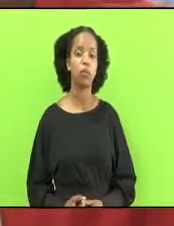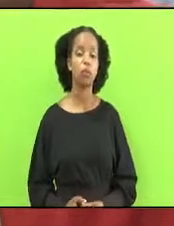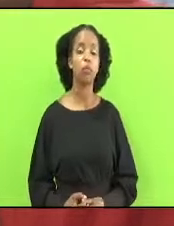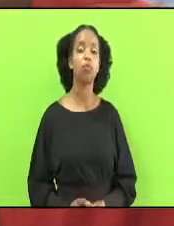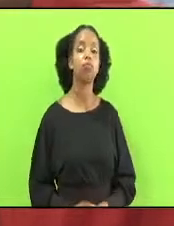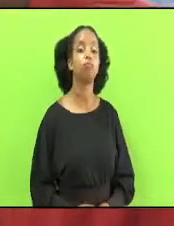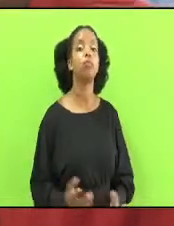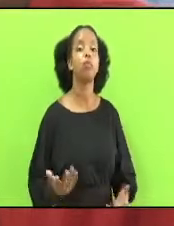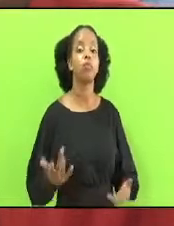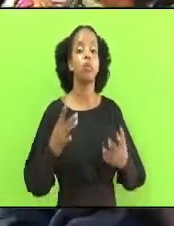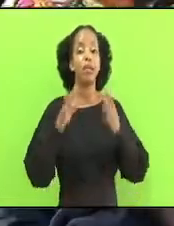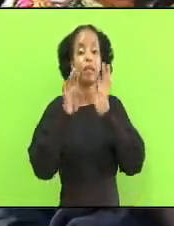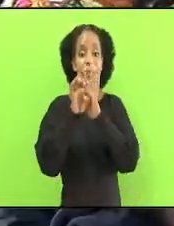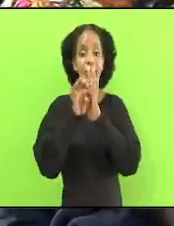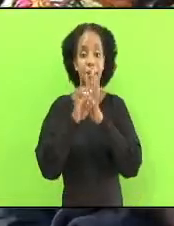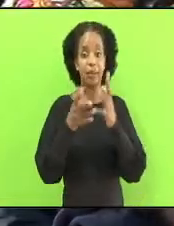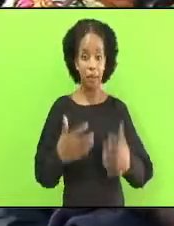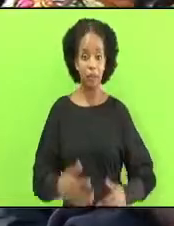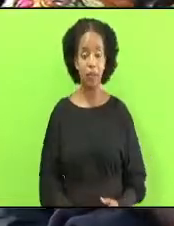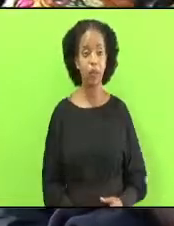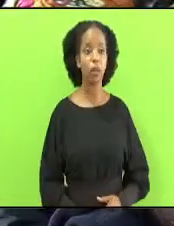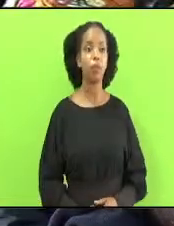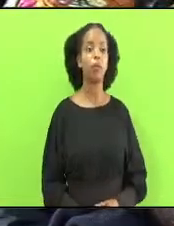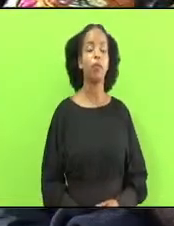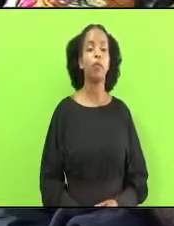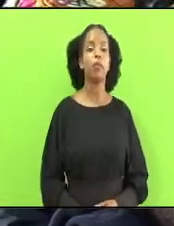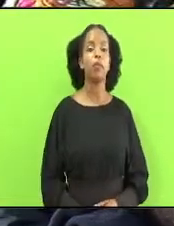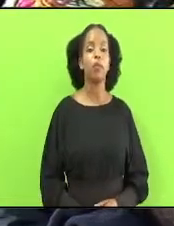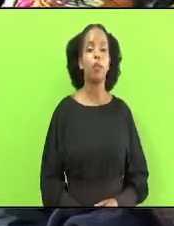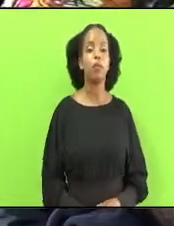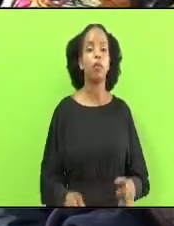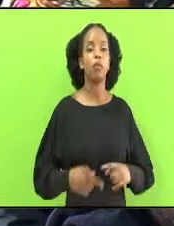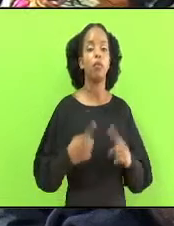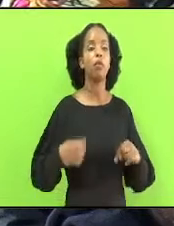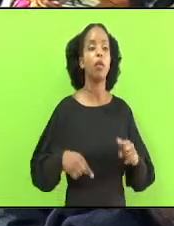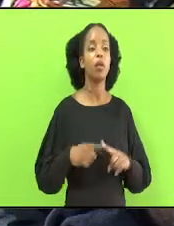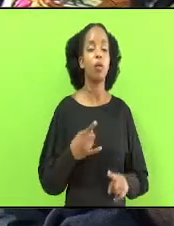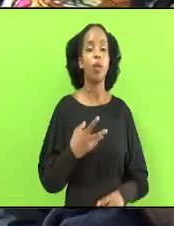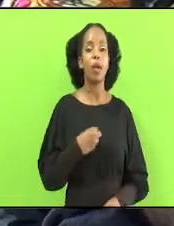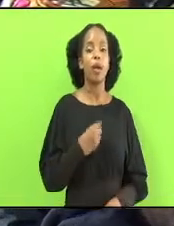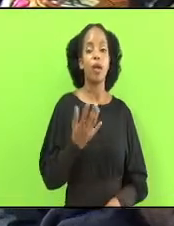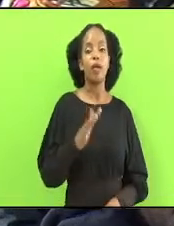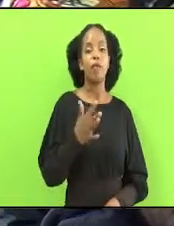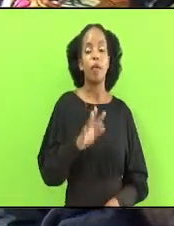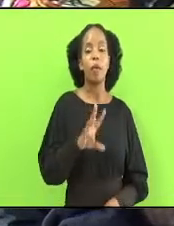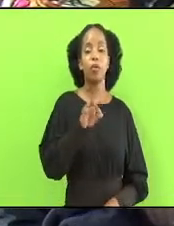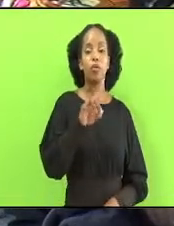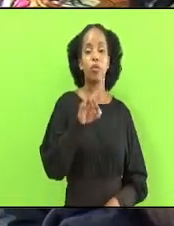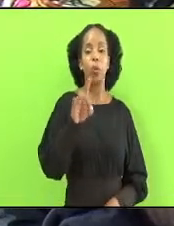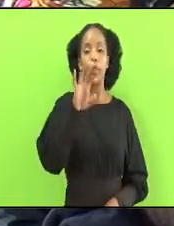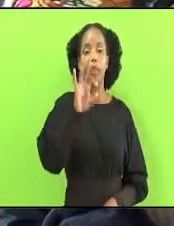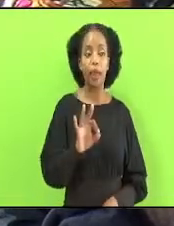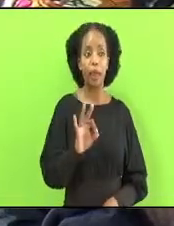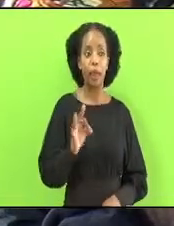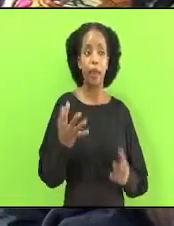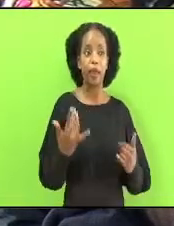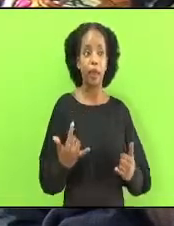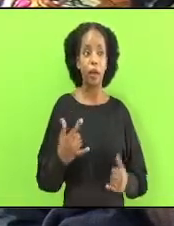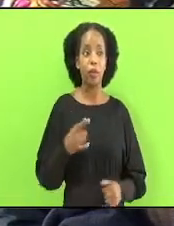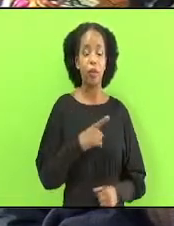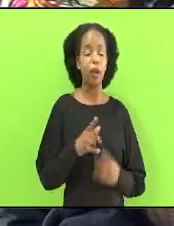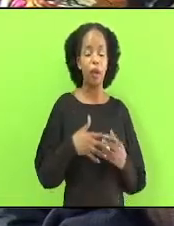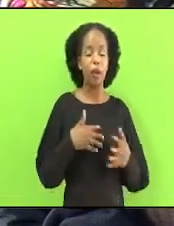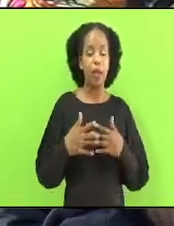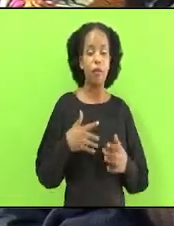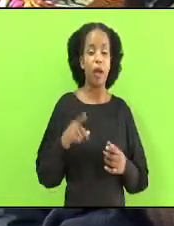example, ditilong tsa Chairman, rona. Ko Bodibe, we've got about 2 or 3 companies. Sepaku, you name your version